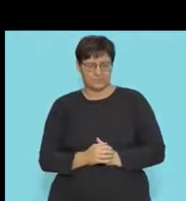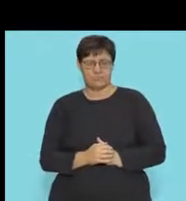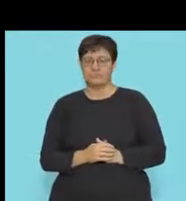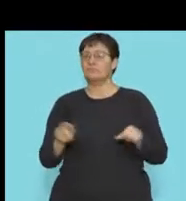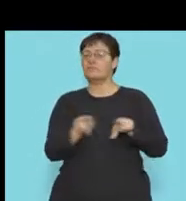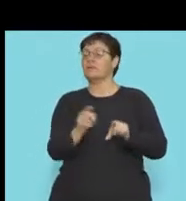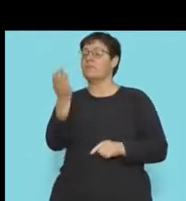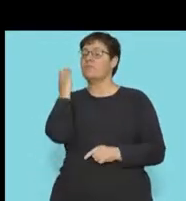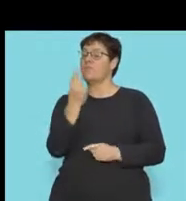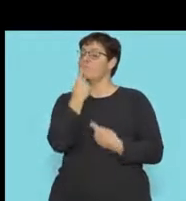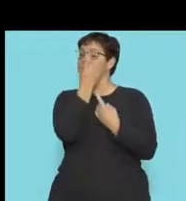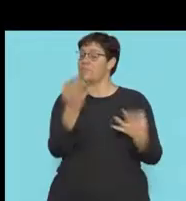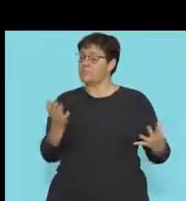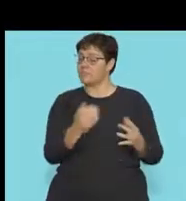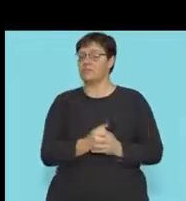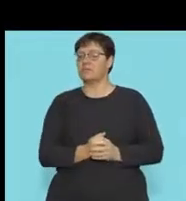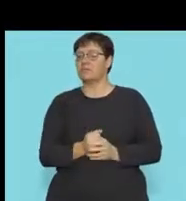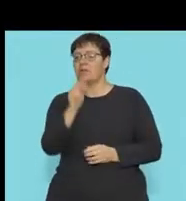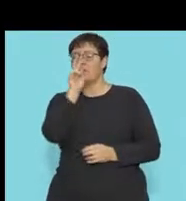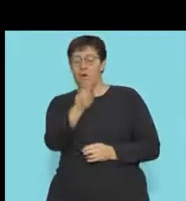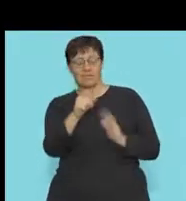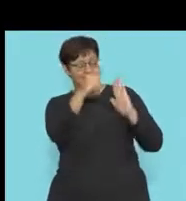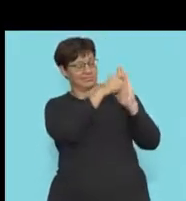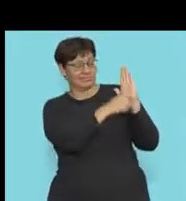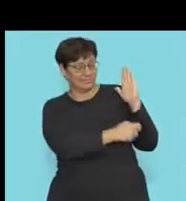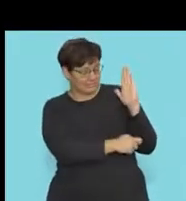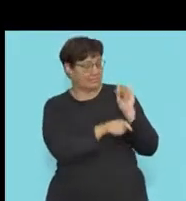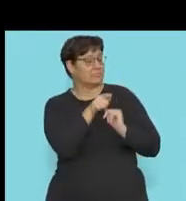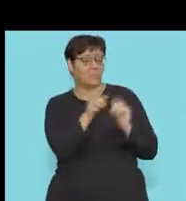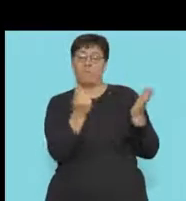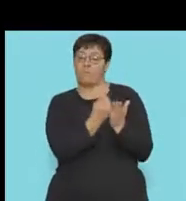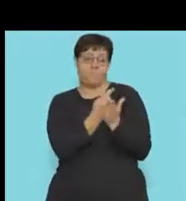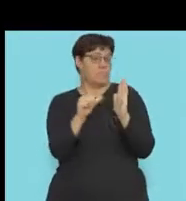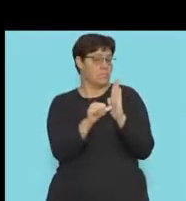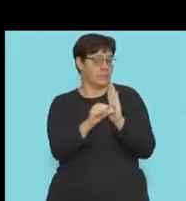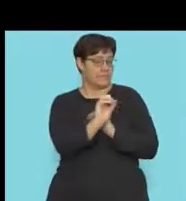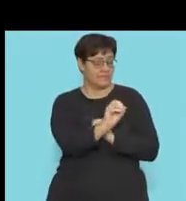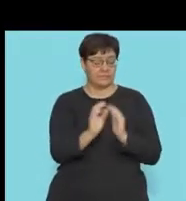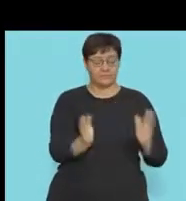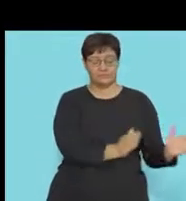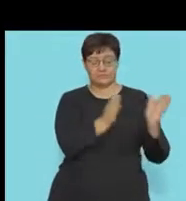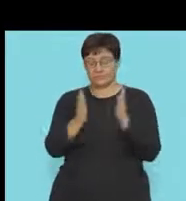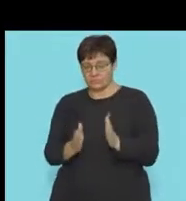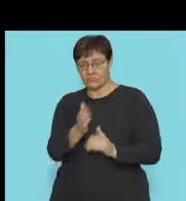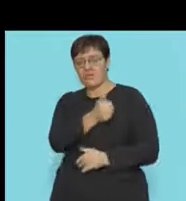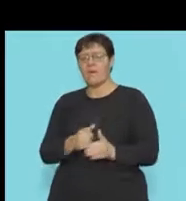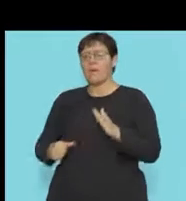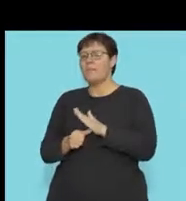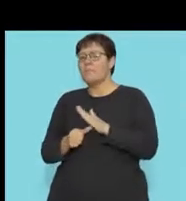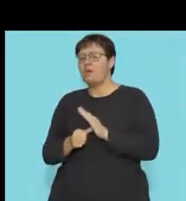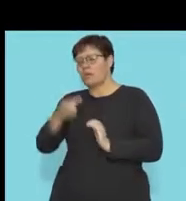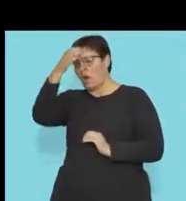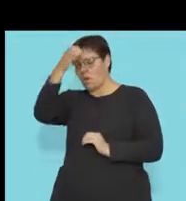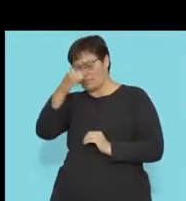As I mentioned, we need to focus on the terms that are again very important. We'll review the core concepts around